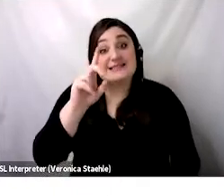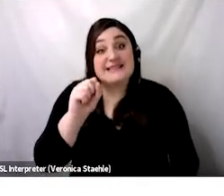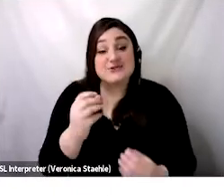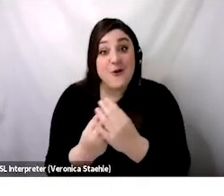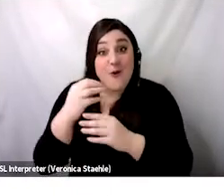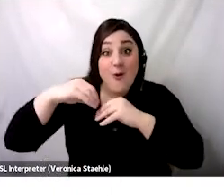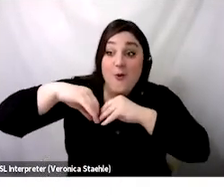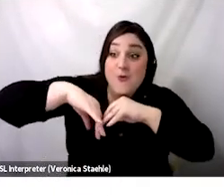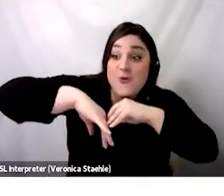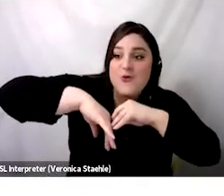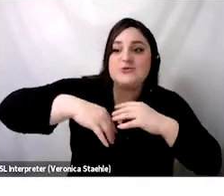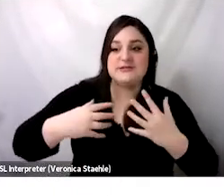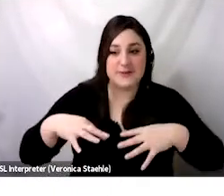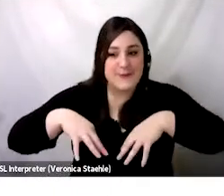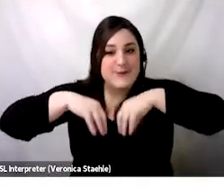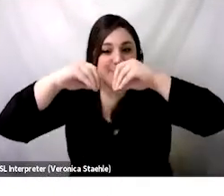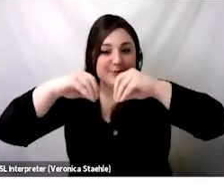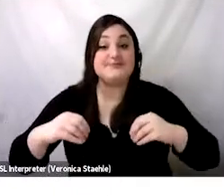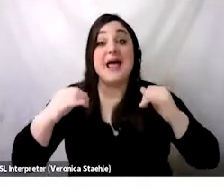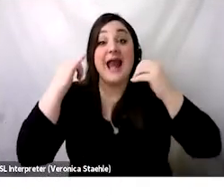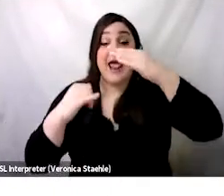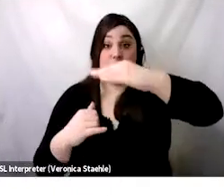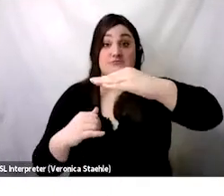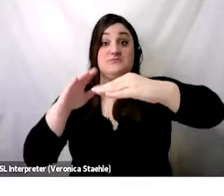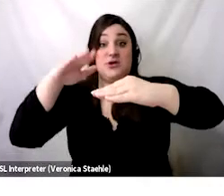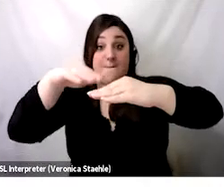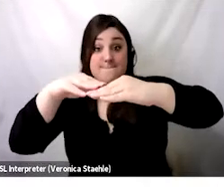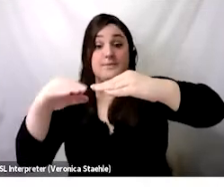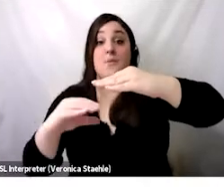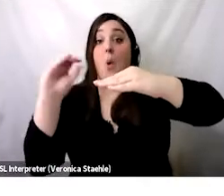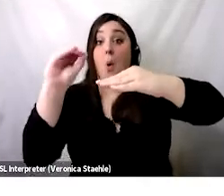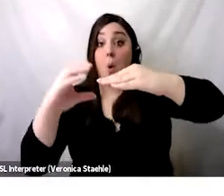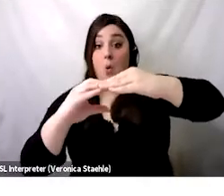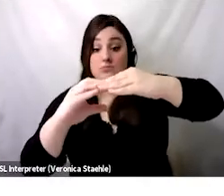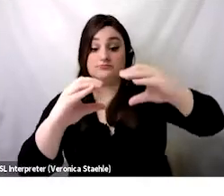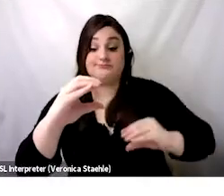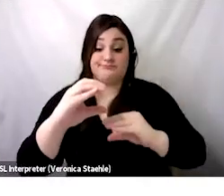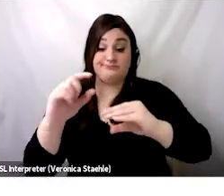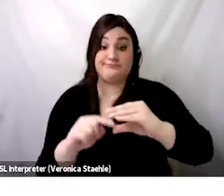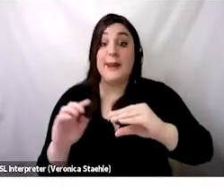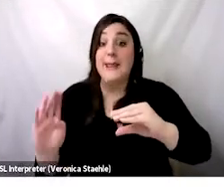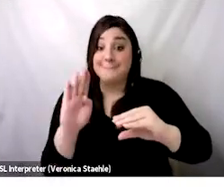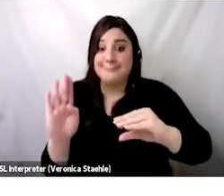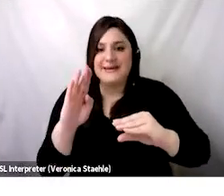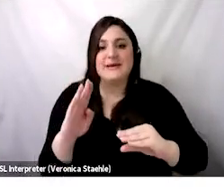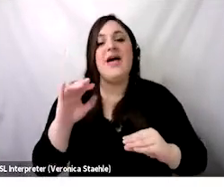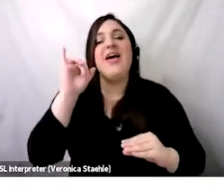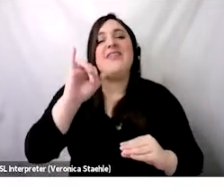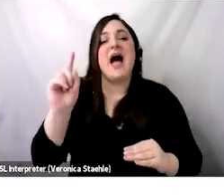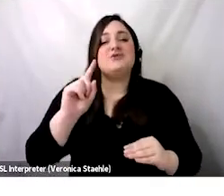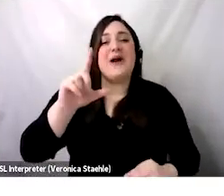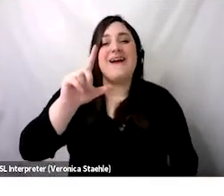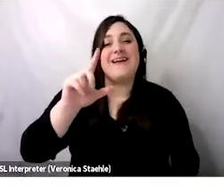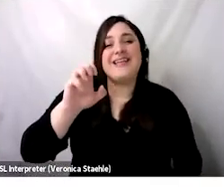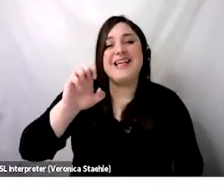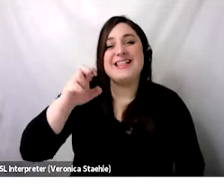matter. The B horizon layer is where leaching occurs. So any excess minerals